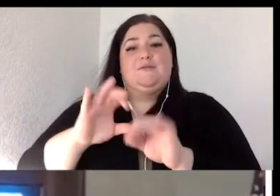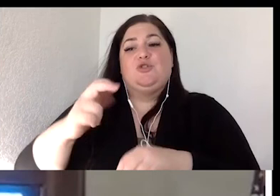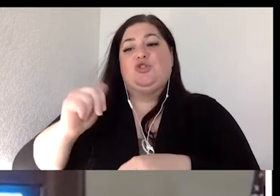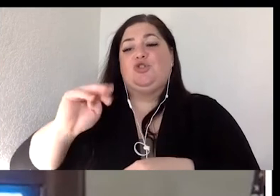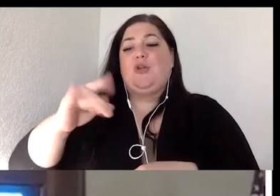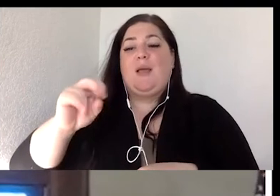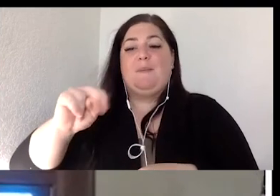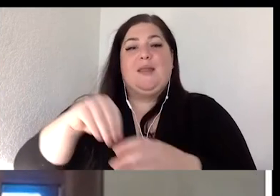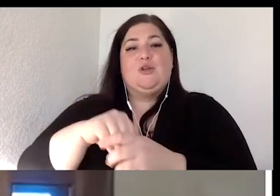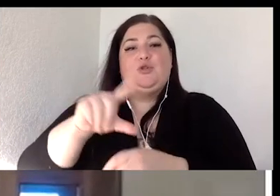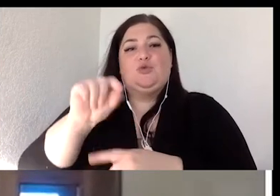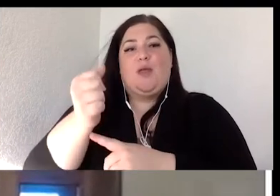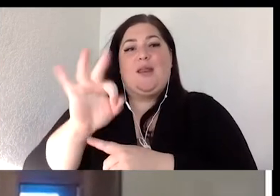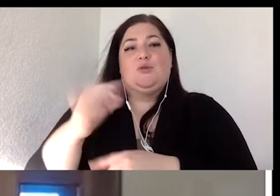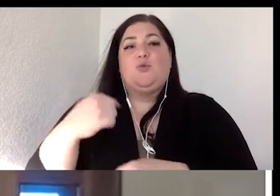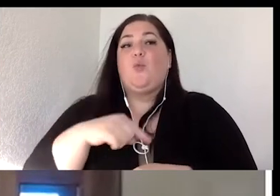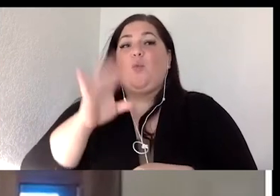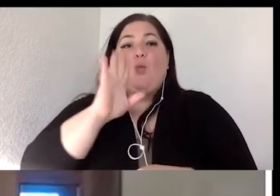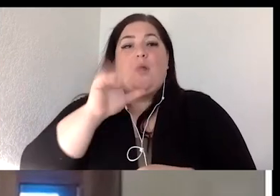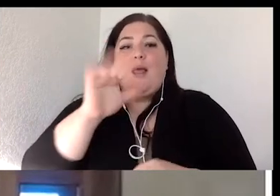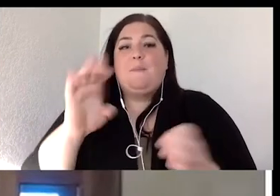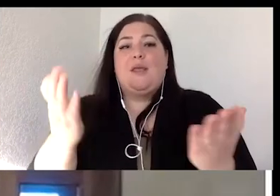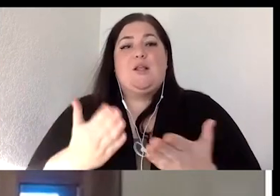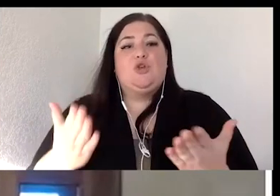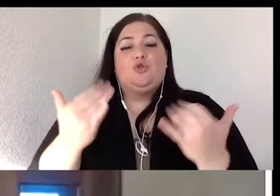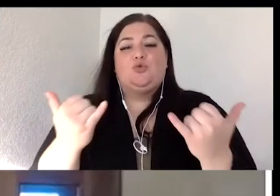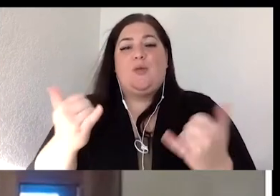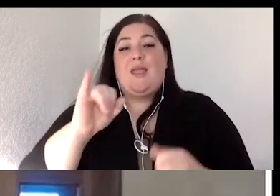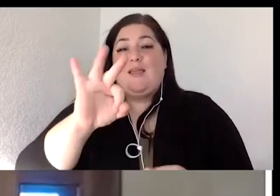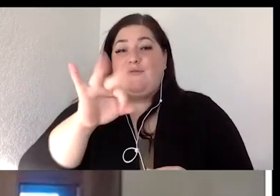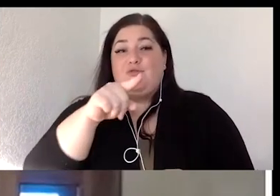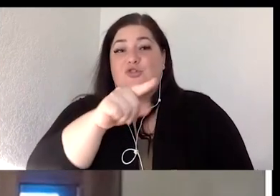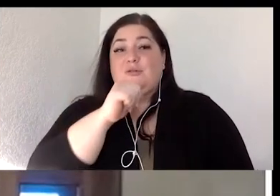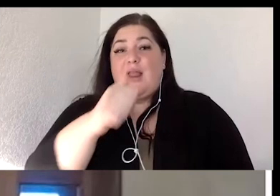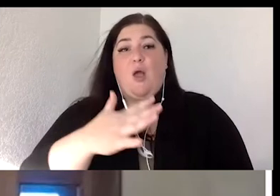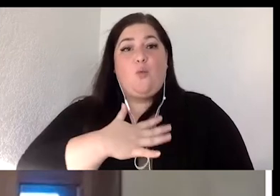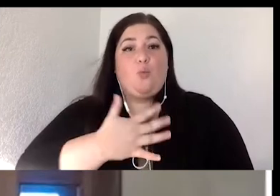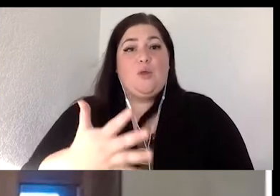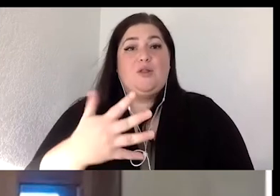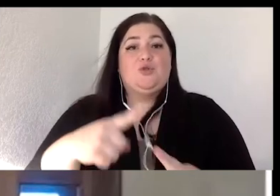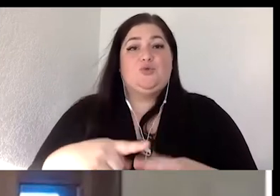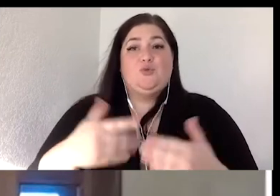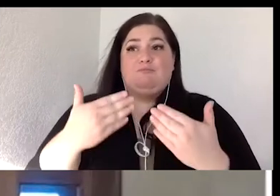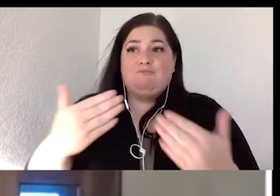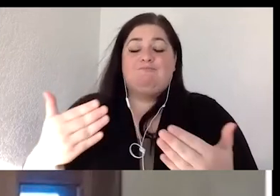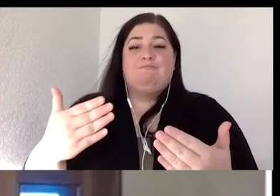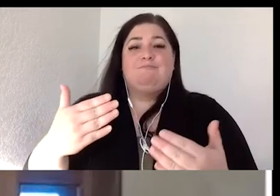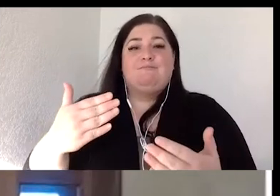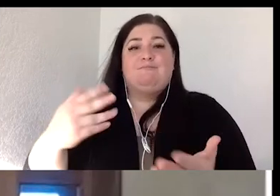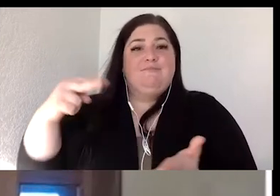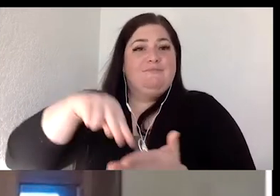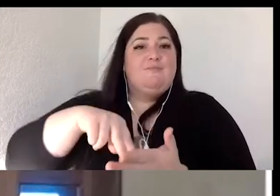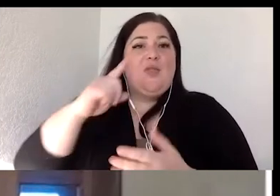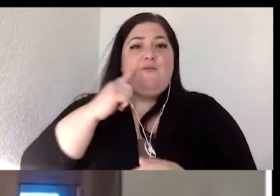2019. We wouldn't be here today if she hadn't been willing to step up for us in